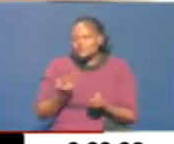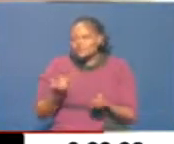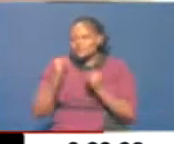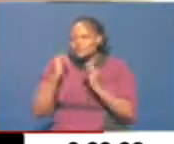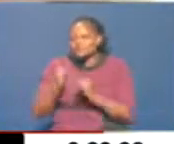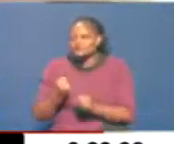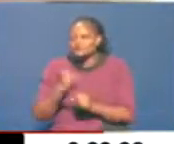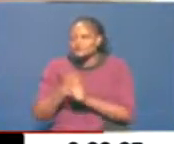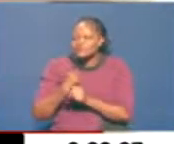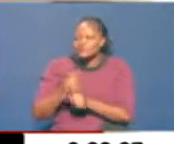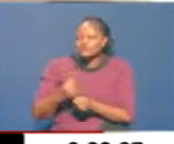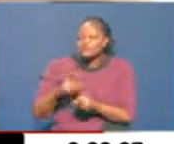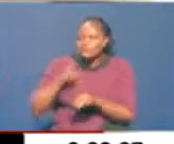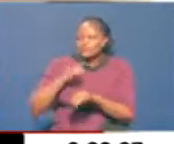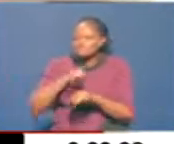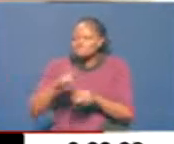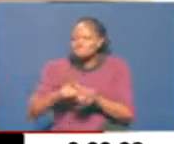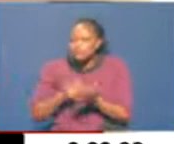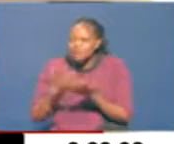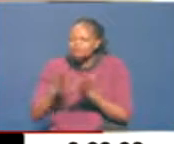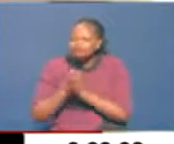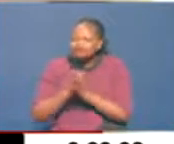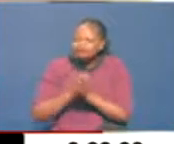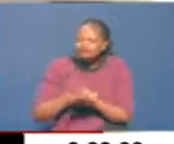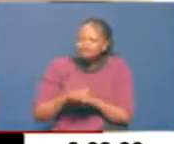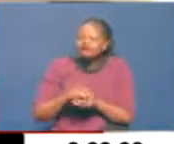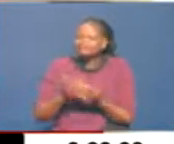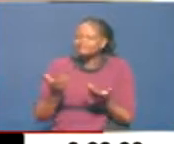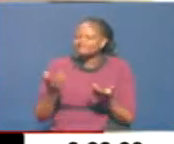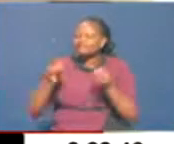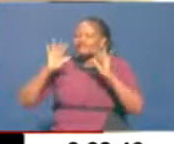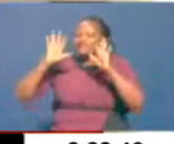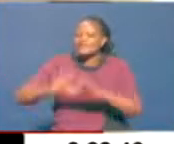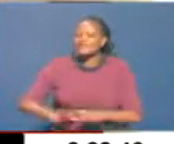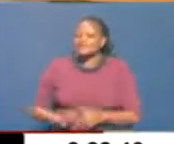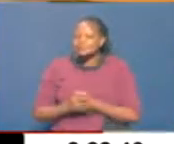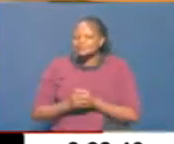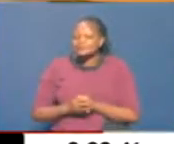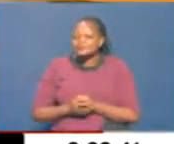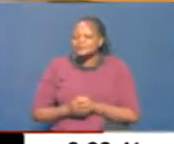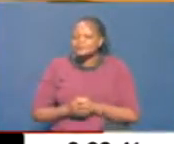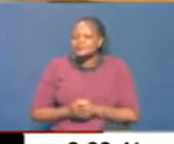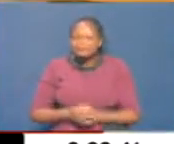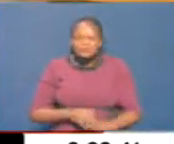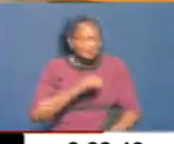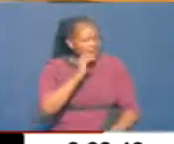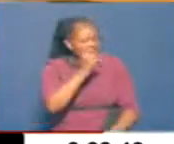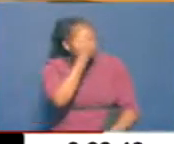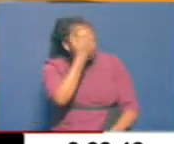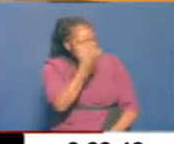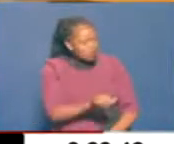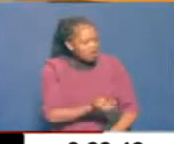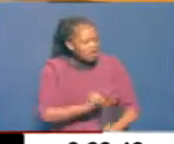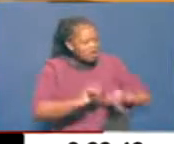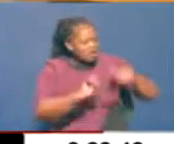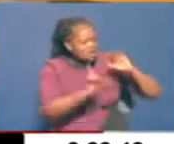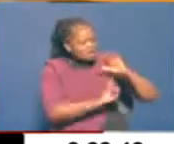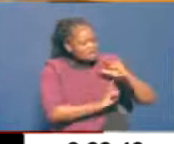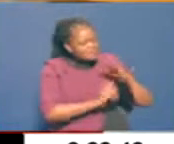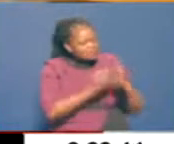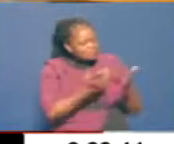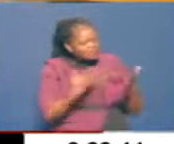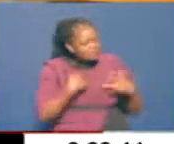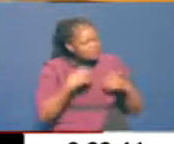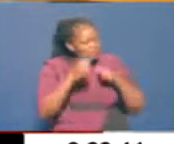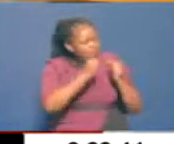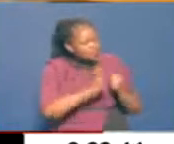your sanitizer or wash your hands is so, so crucial against this pandemic. And why I ask this, the ministry, do you have a strategy? Because